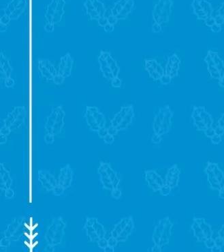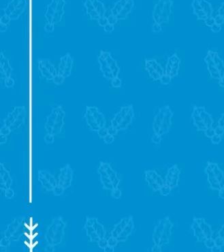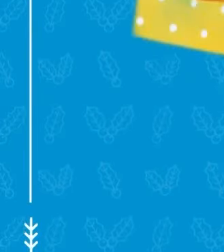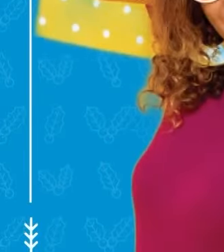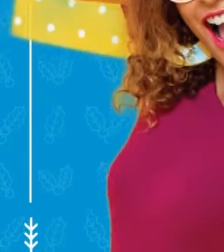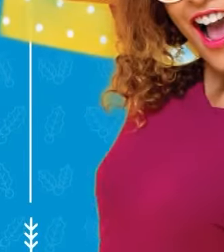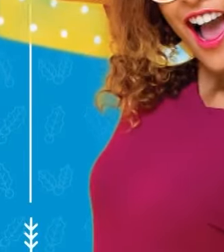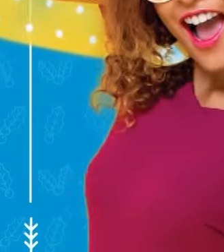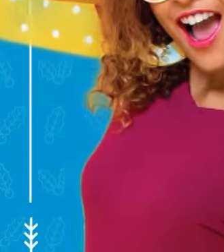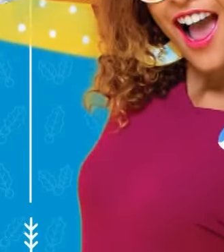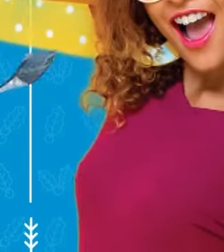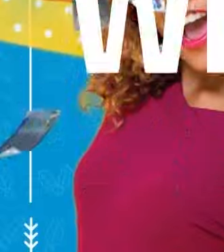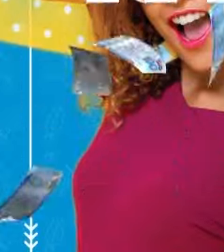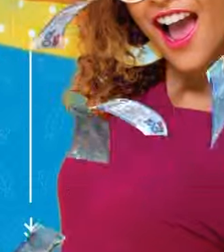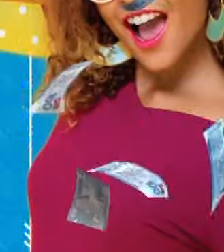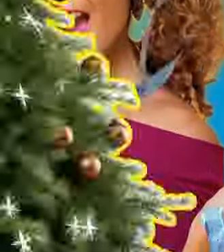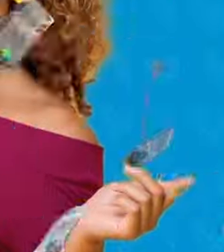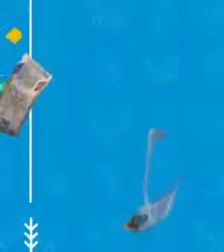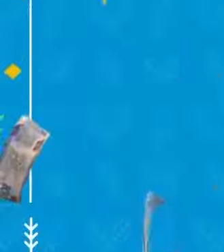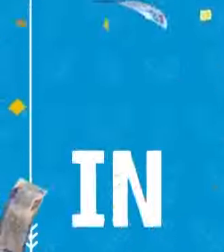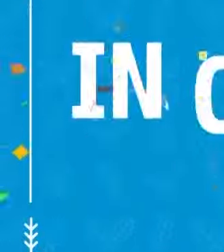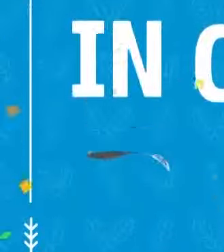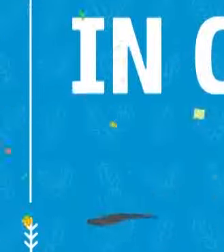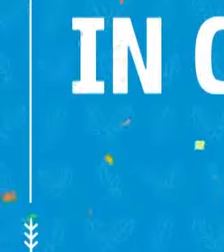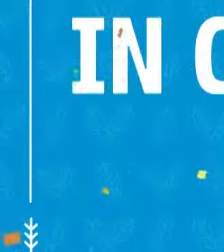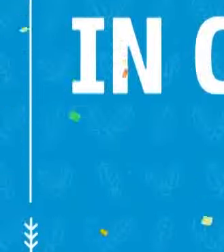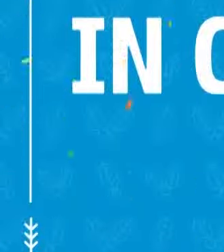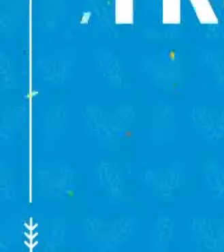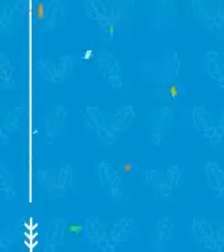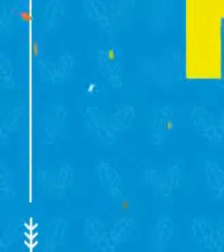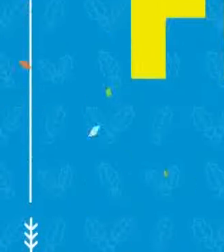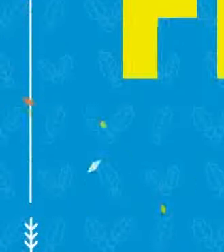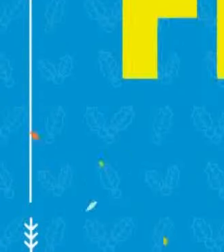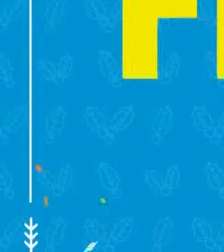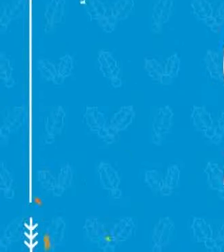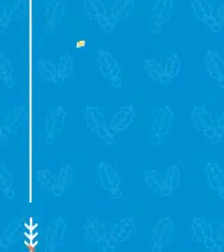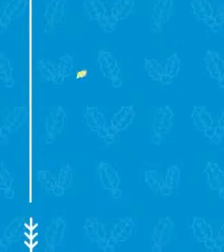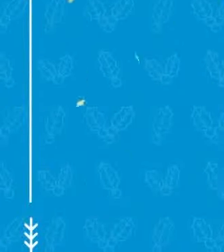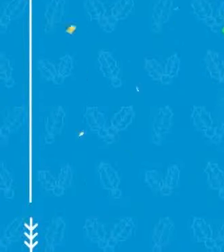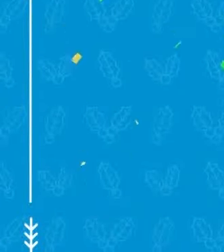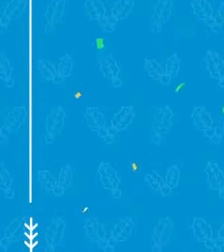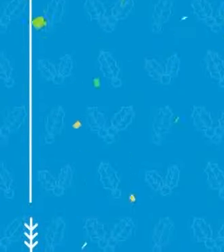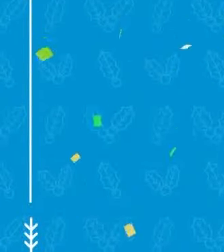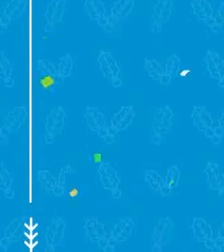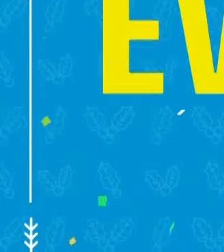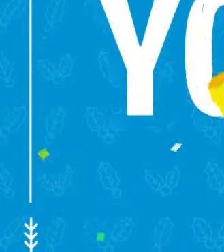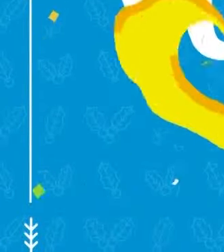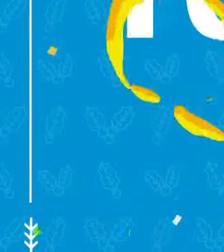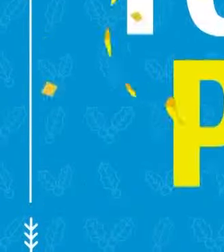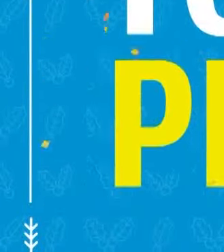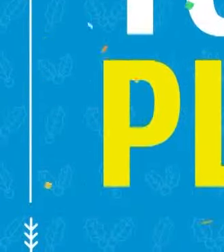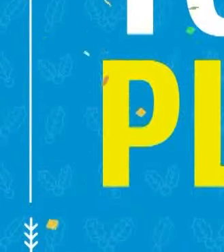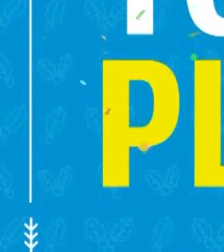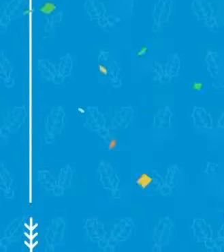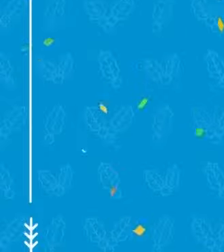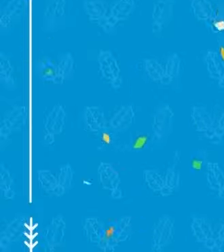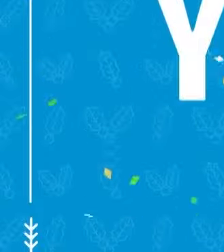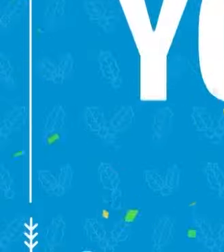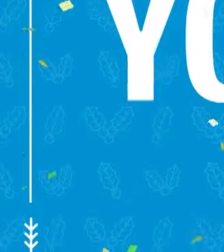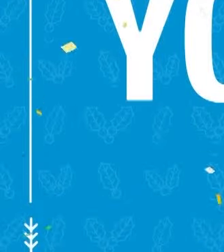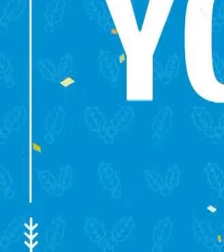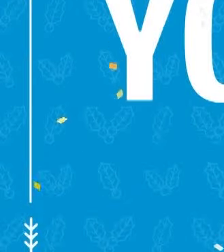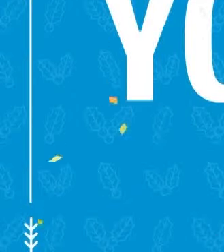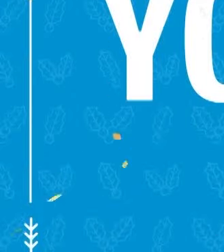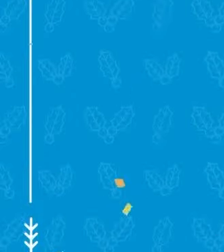to cold hard cash. We're Christmasing with $1,200 cash from Flow. Sign up or upgrade to an everything you want plan and